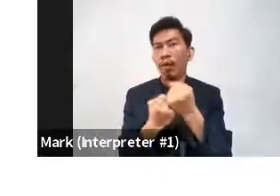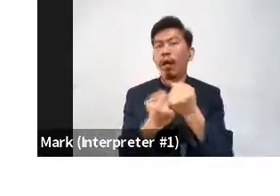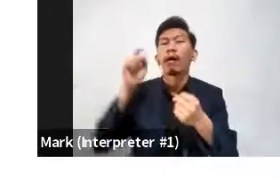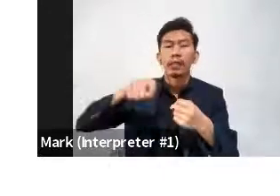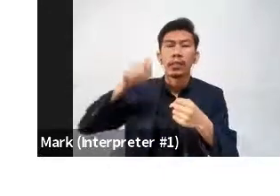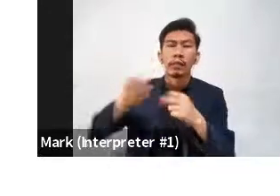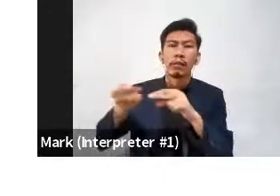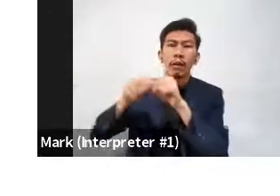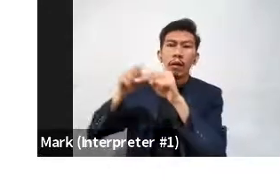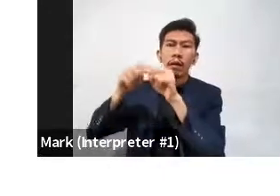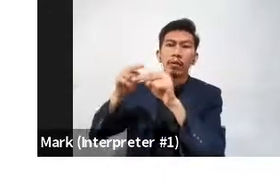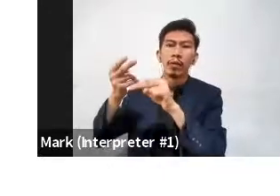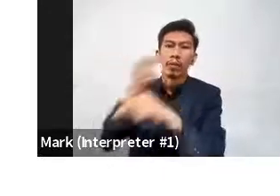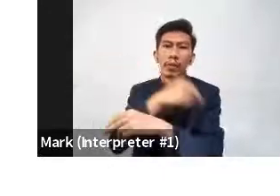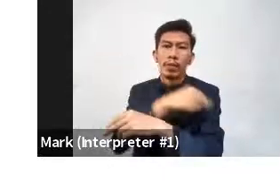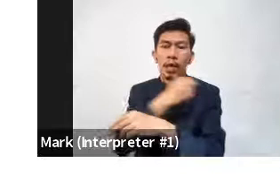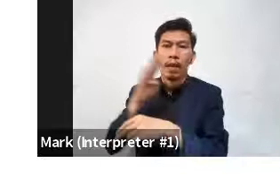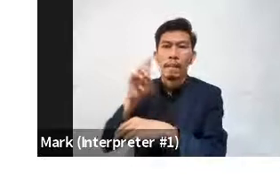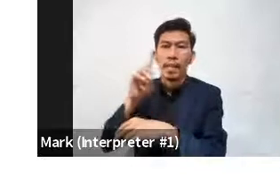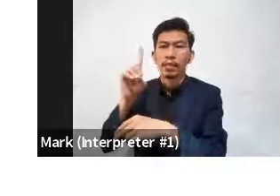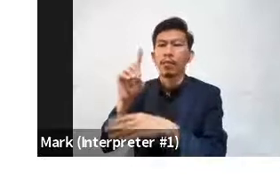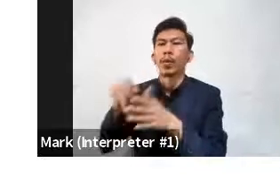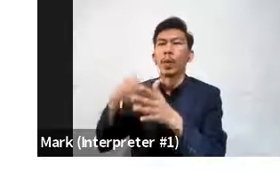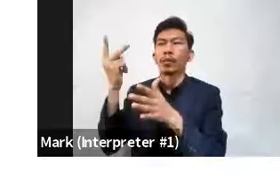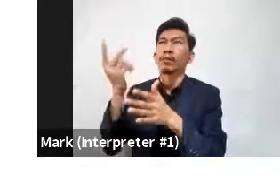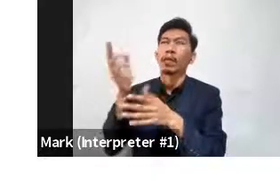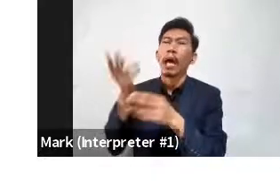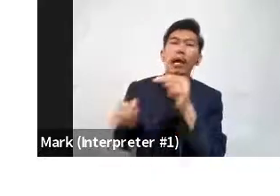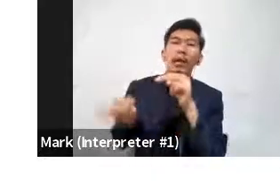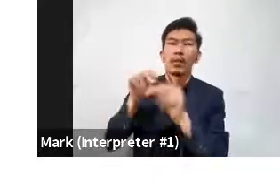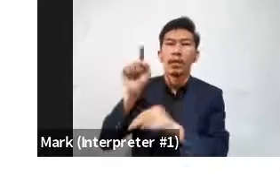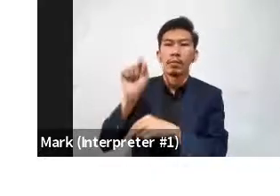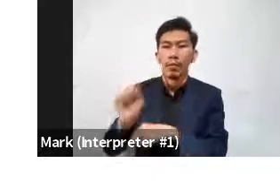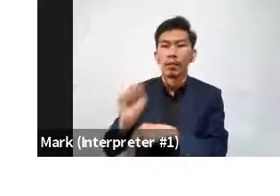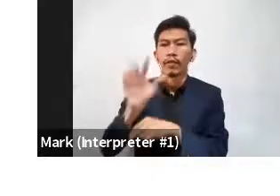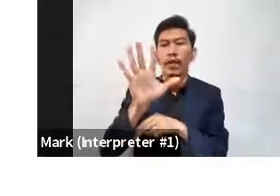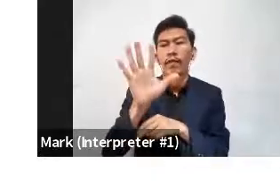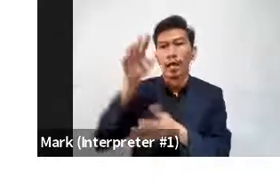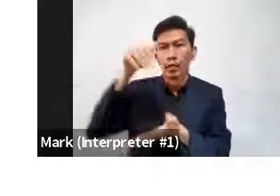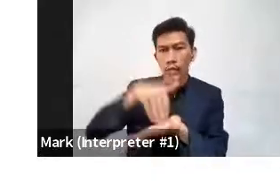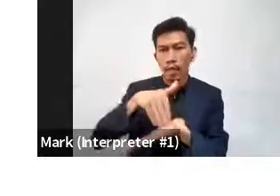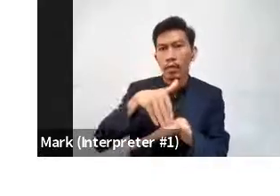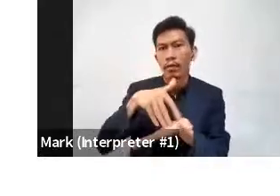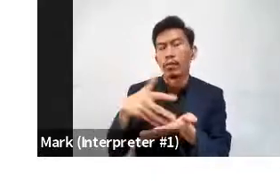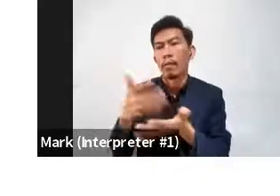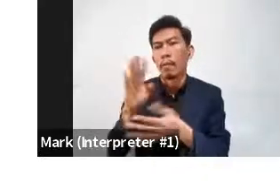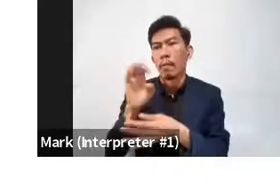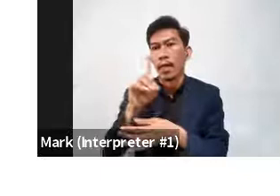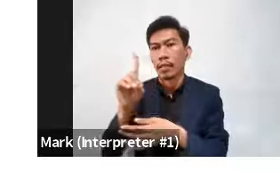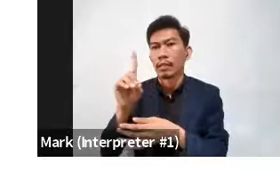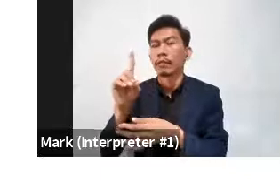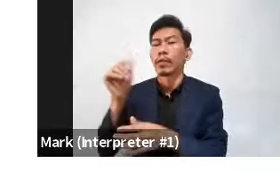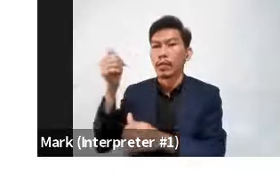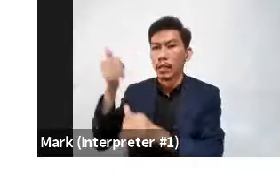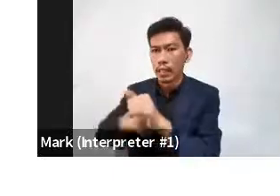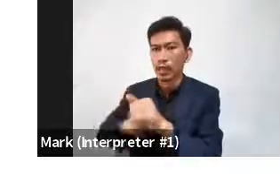by twice. We need around additional 1.5 thousand beds per 1,000 population to make it comparable to